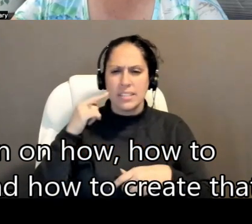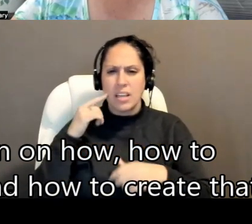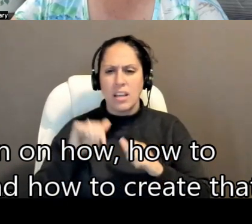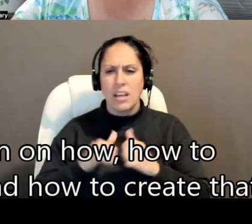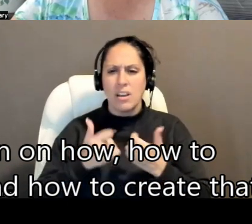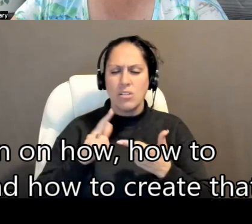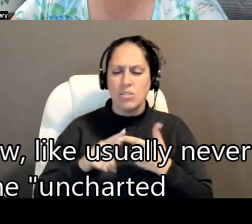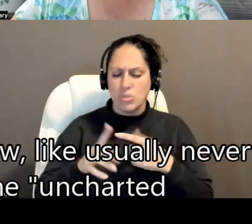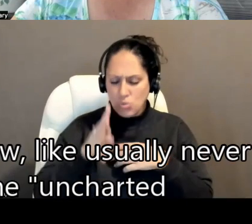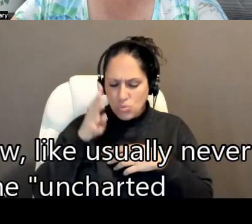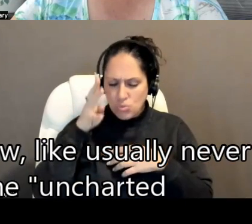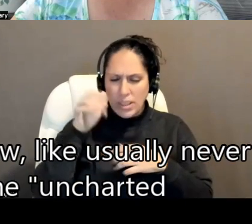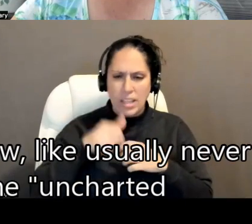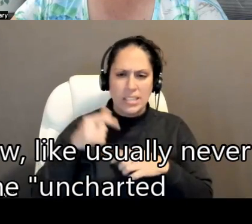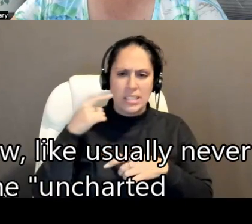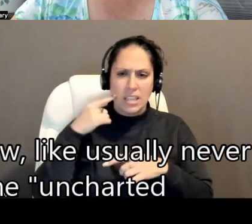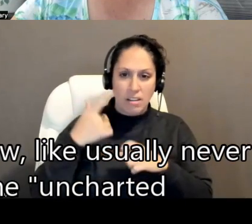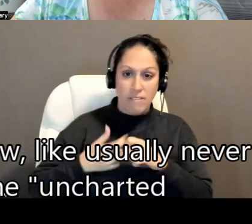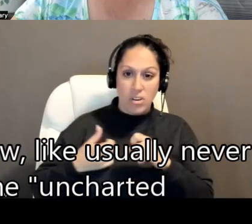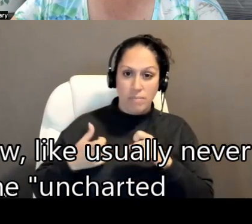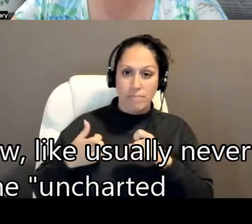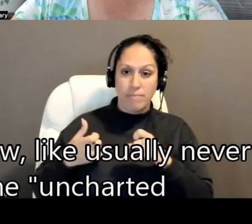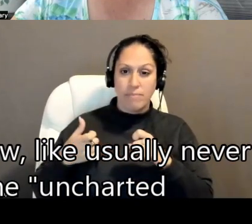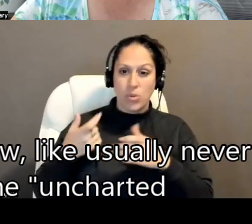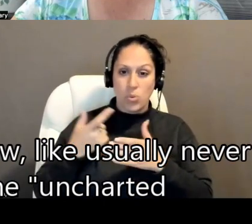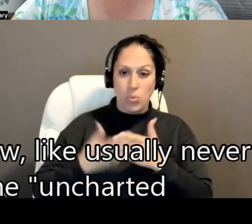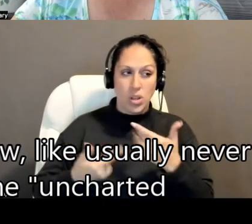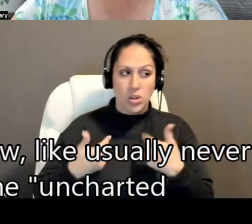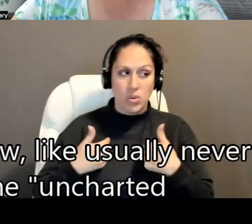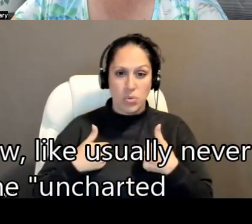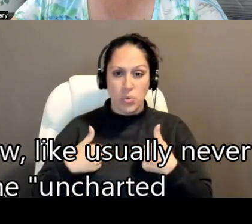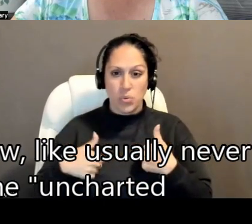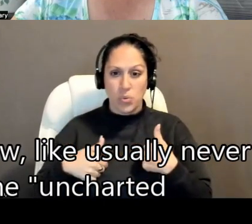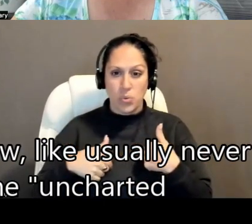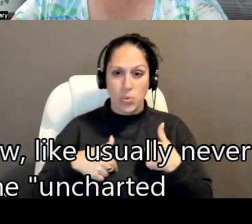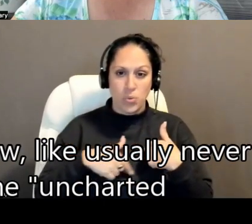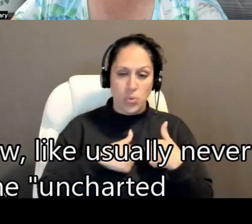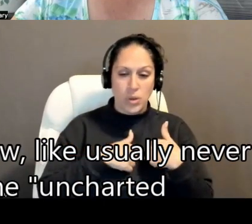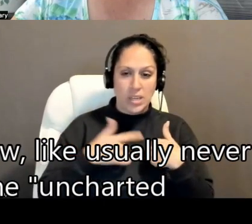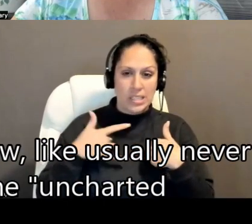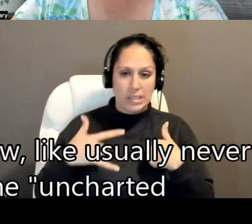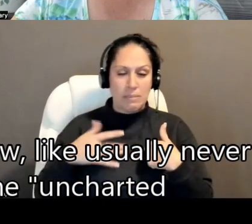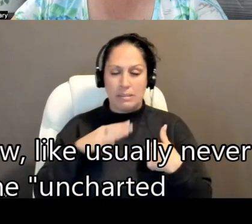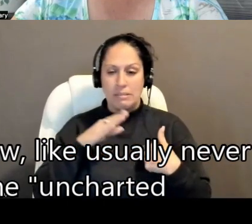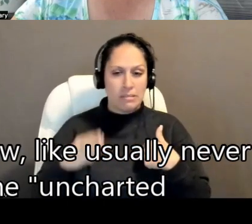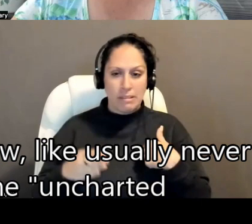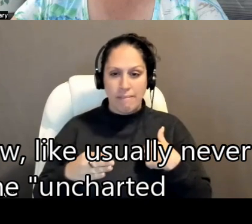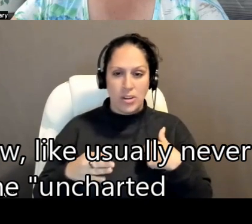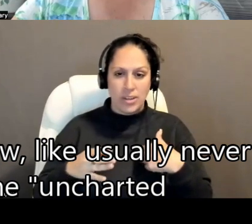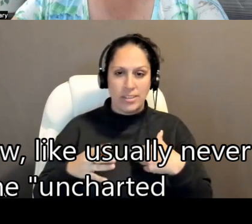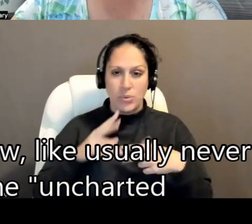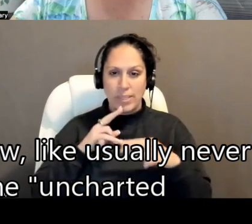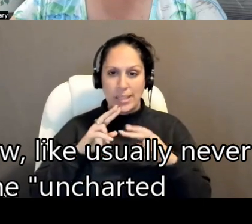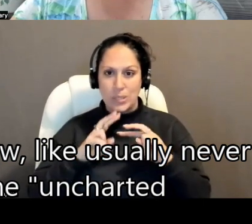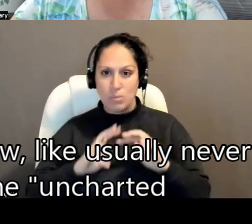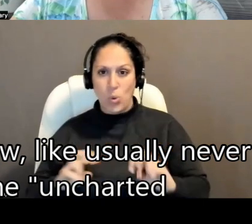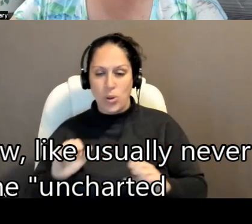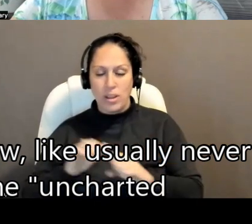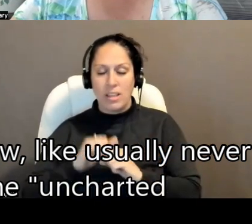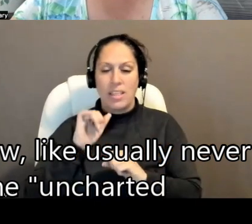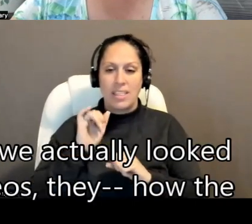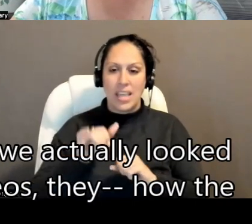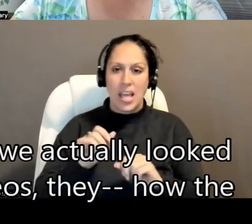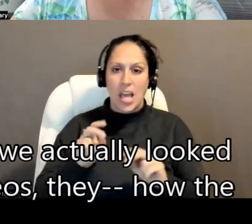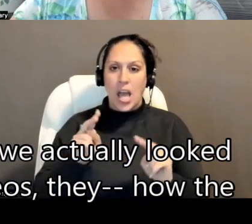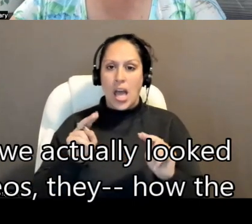to create that sound from what we usually never really explore in the